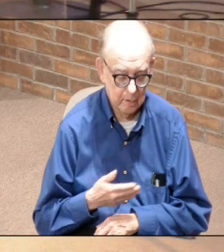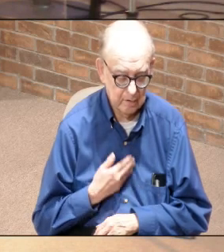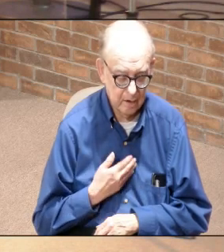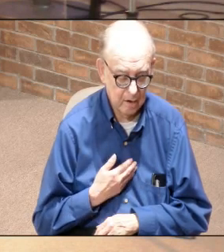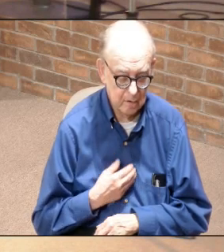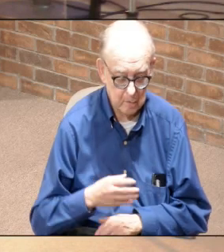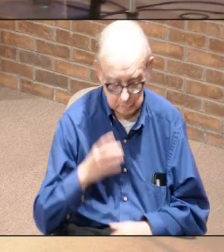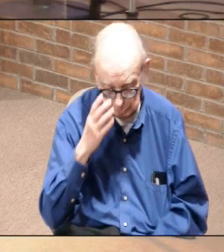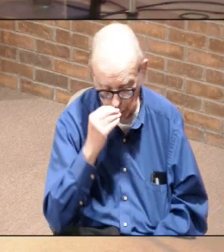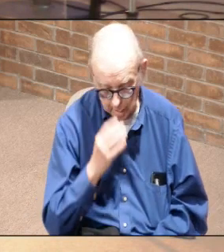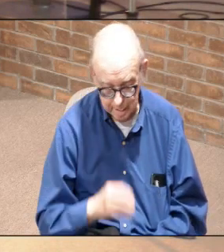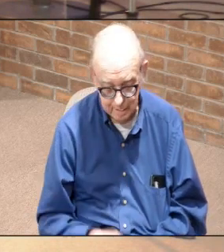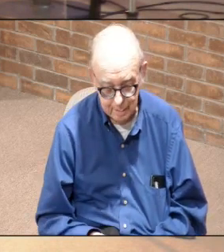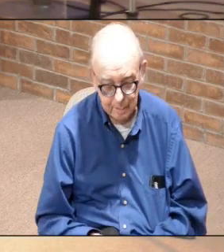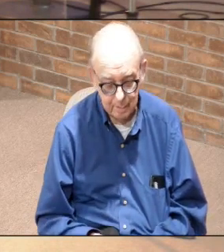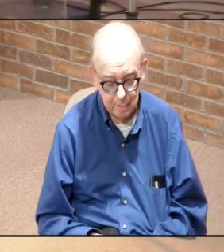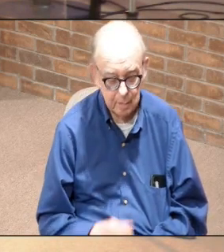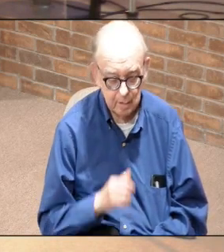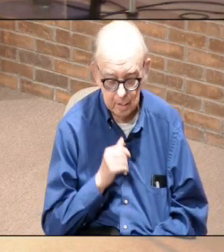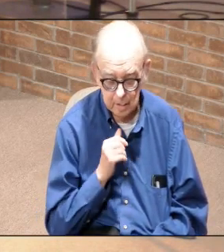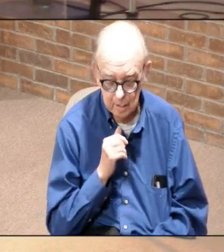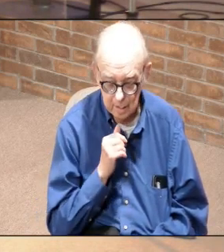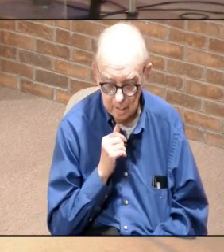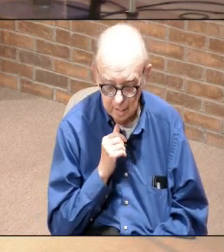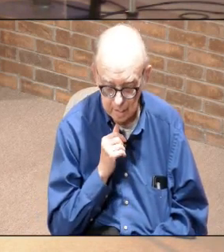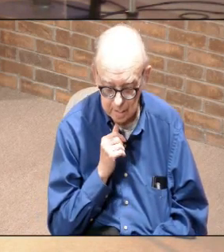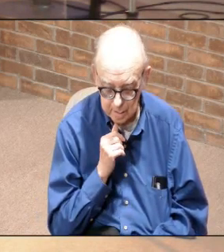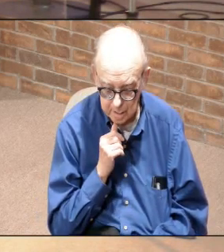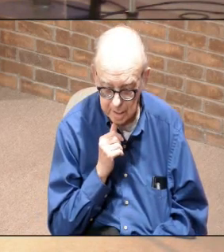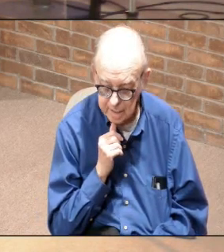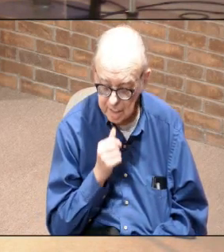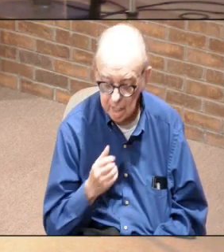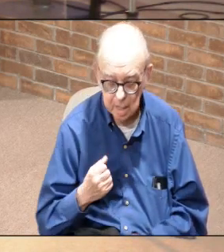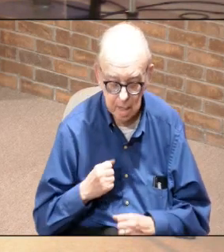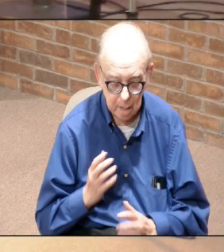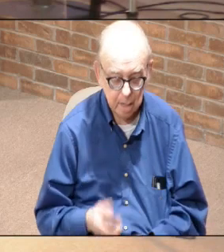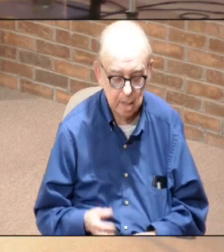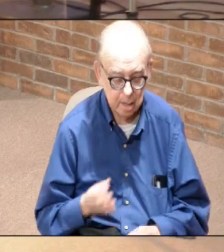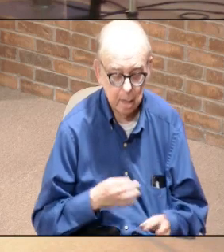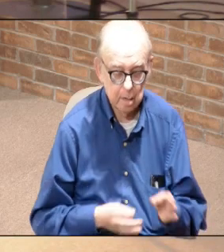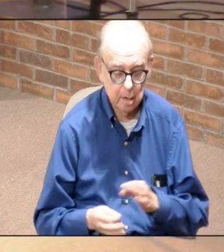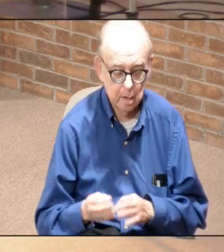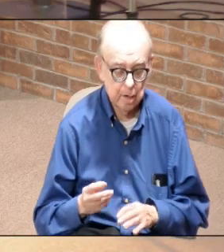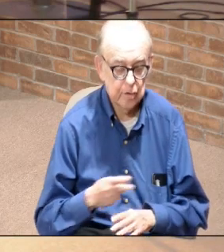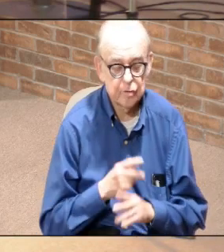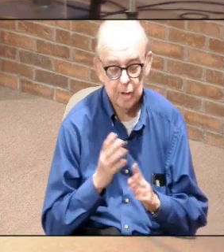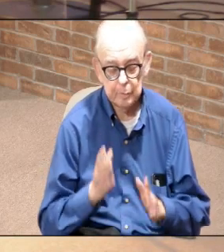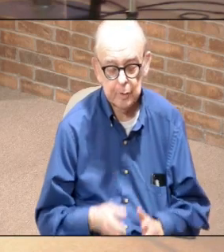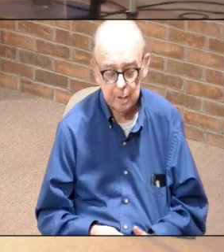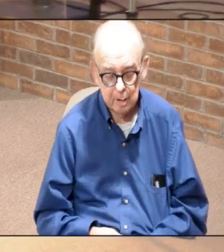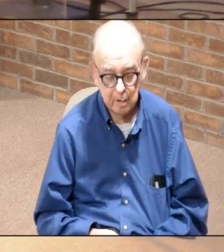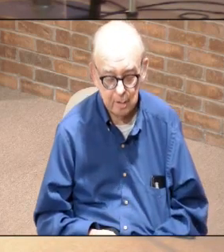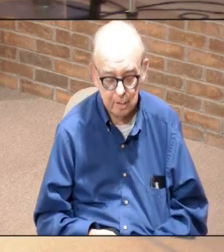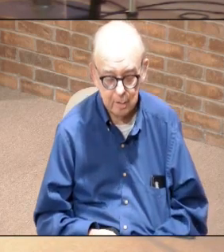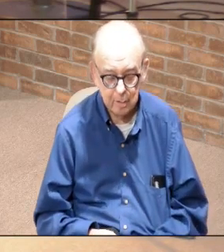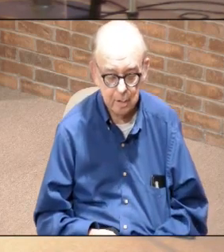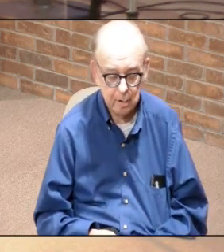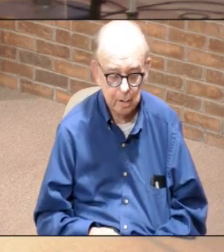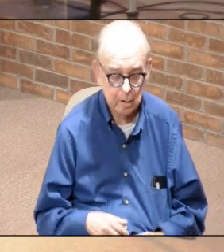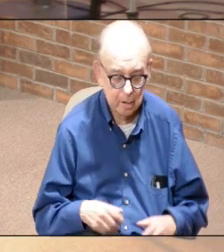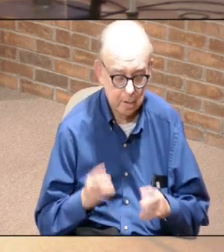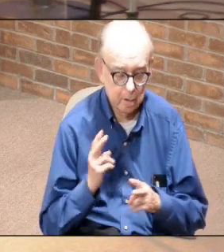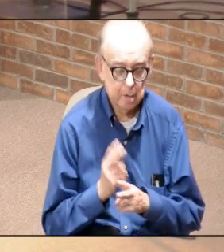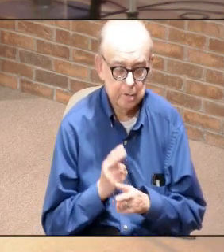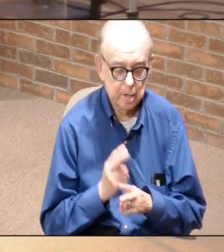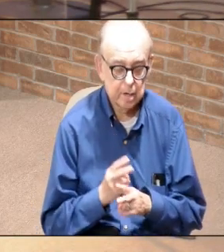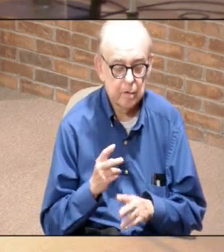pipsqueak who is not a soldier, but rather a shepherd taking